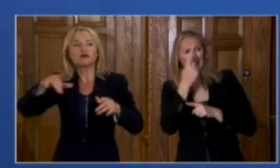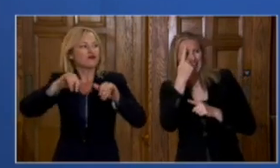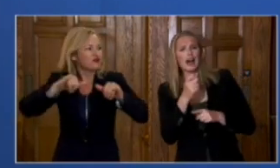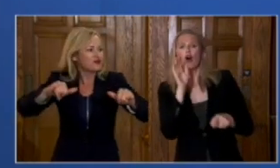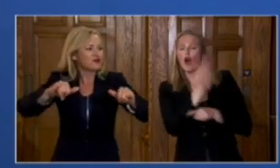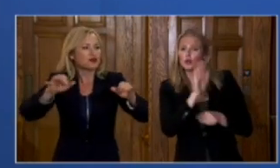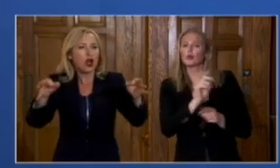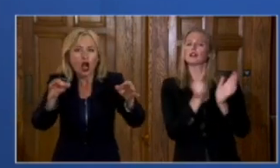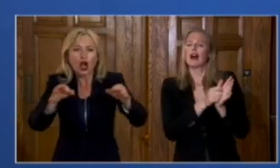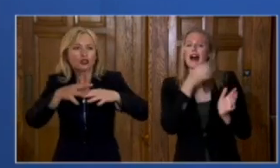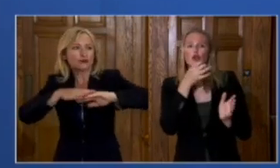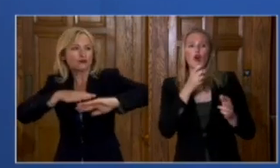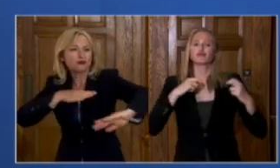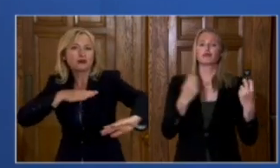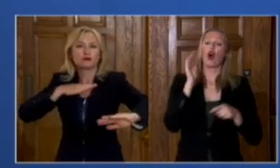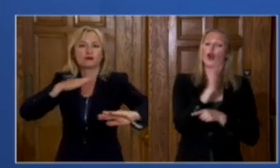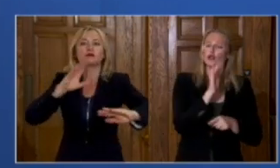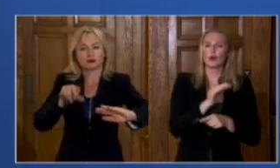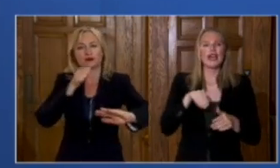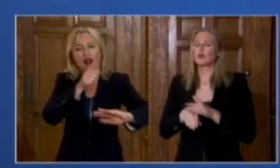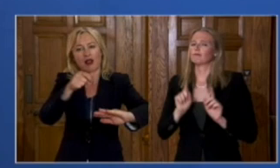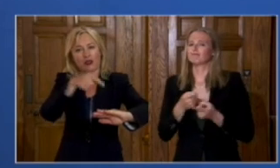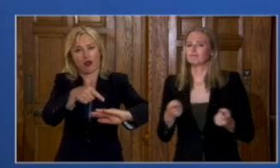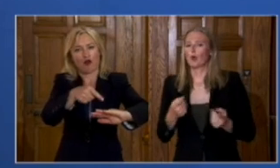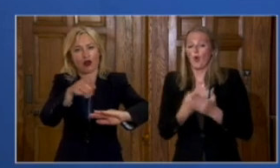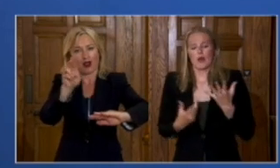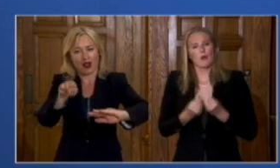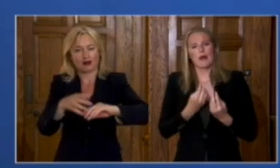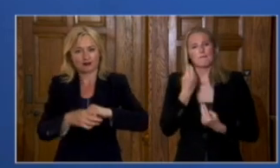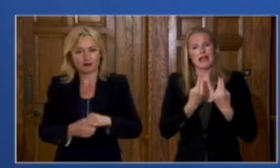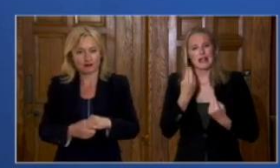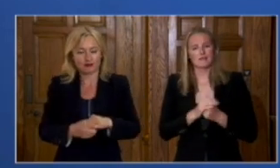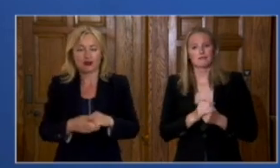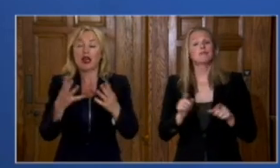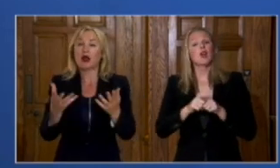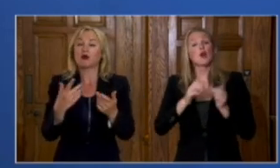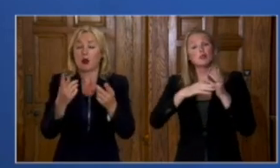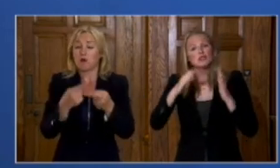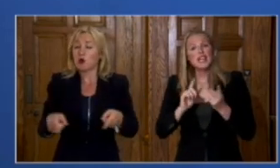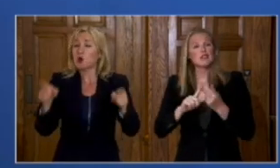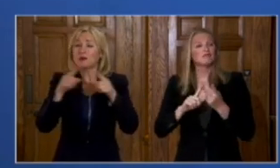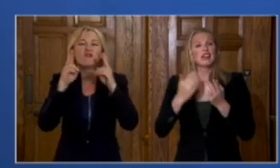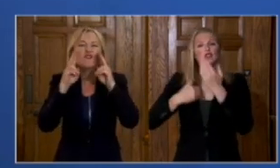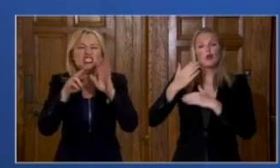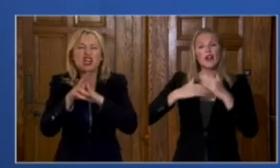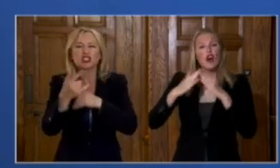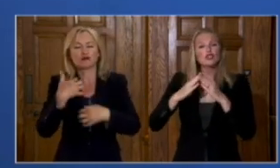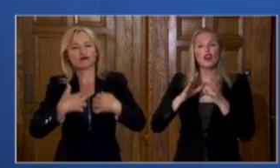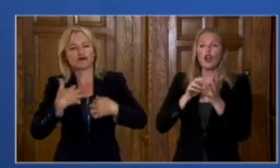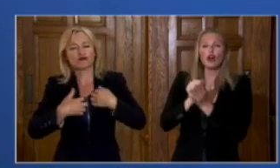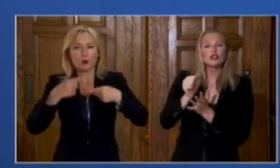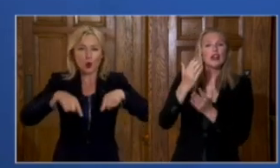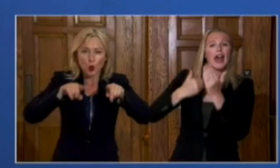spaces. We can also confirm today that the visitor attractions such as museums, historic houses, culture and heritage venues